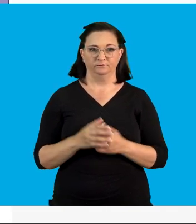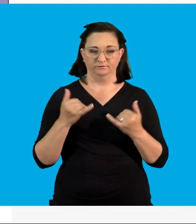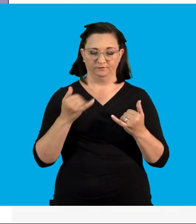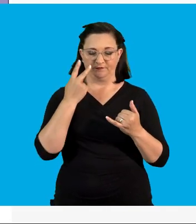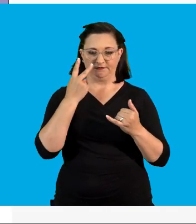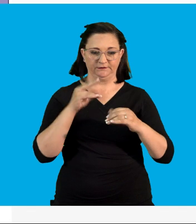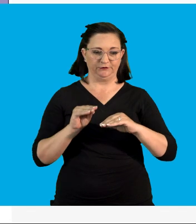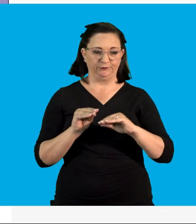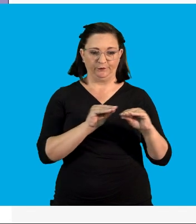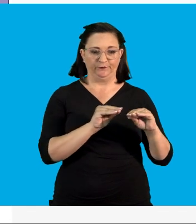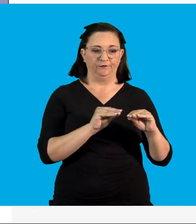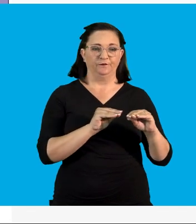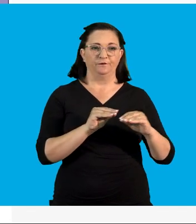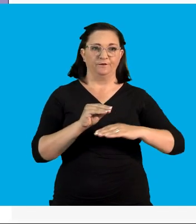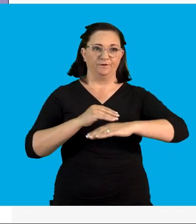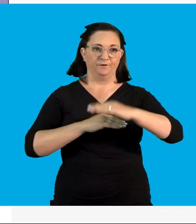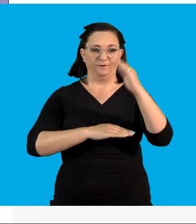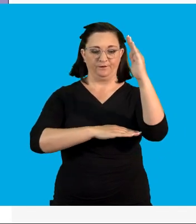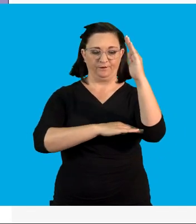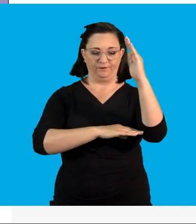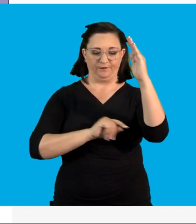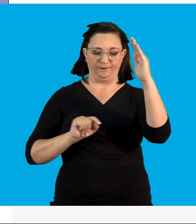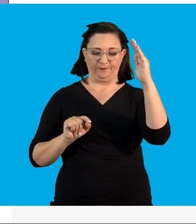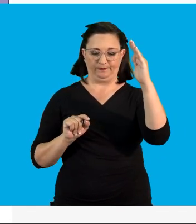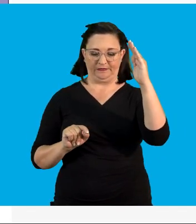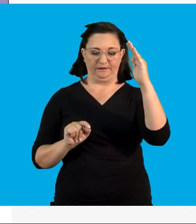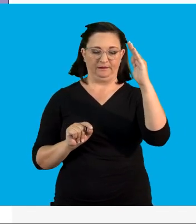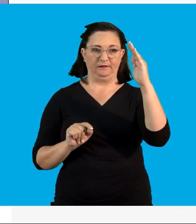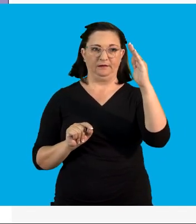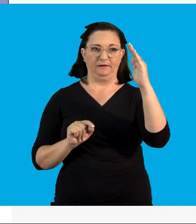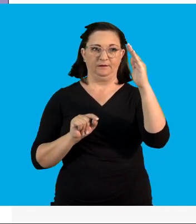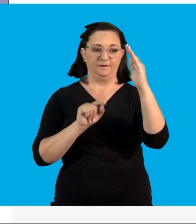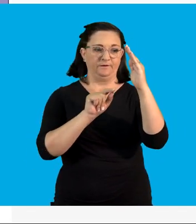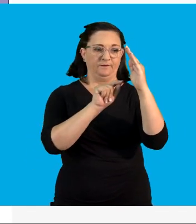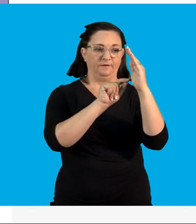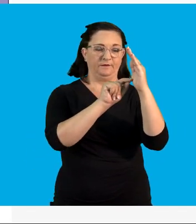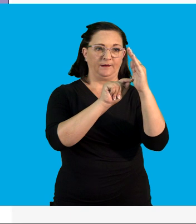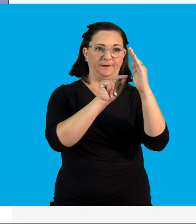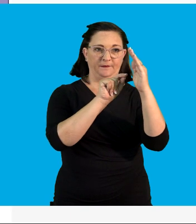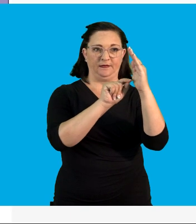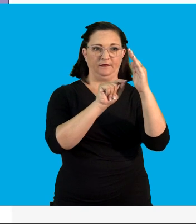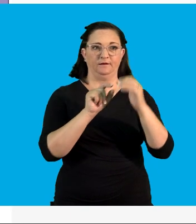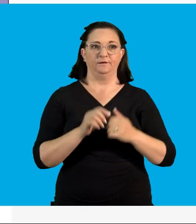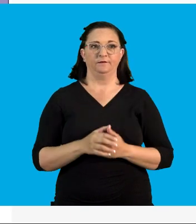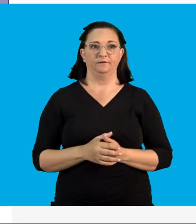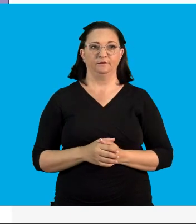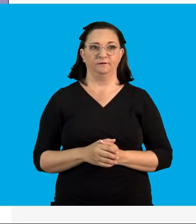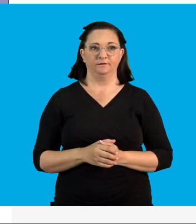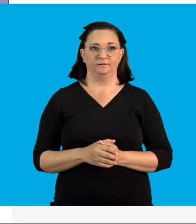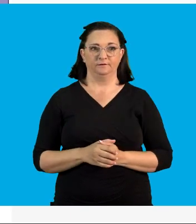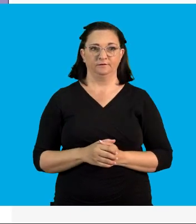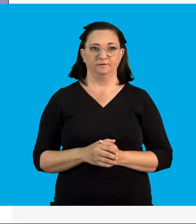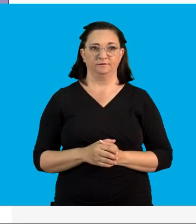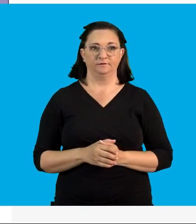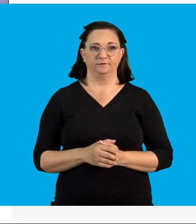is. Again, it measures from, put the first pin, and we put the next one,